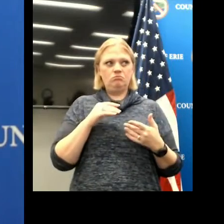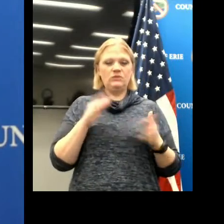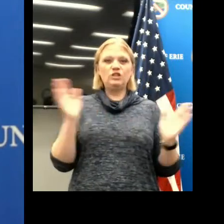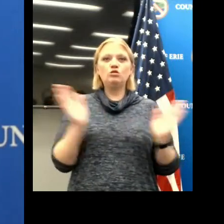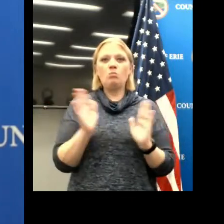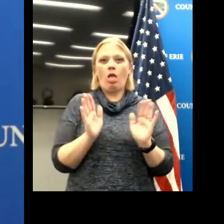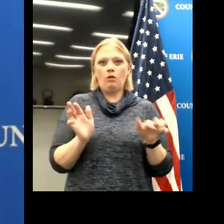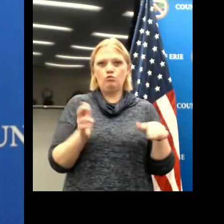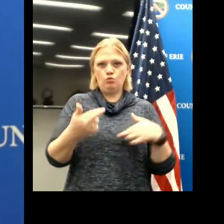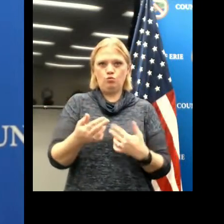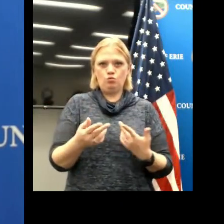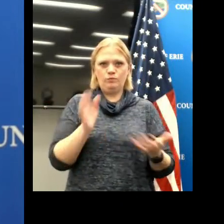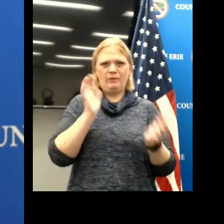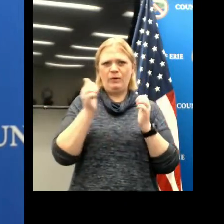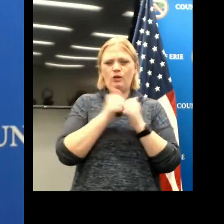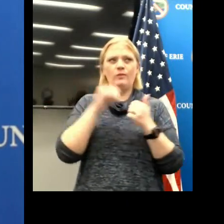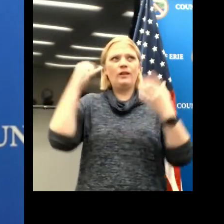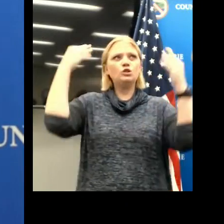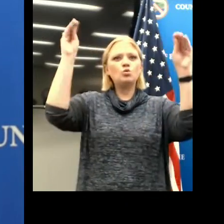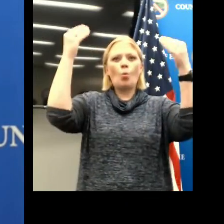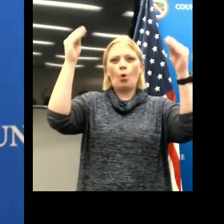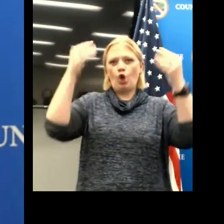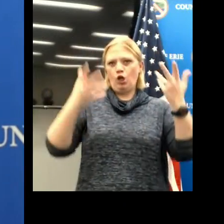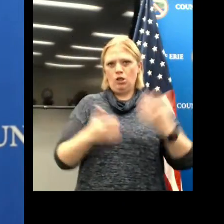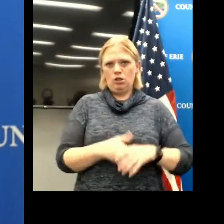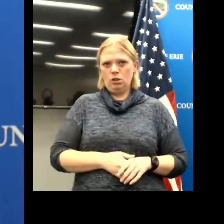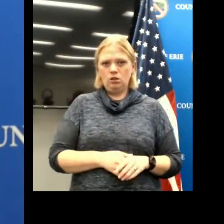as compared to a supermarket or a superstore.